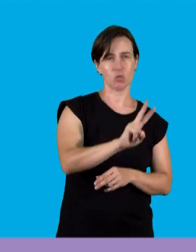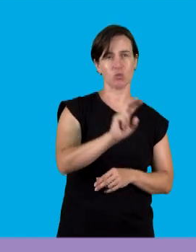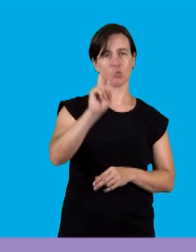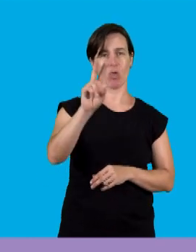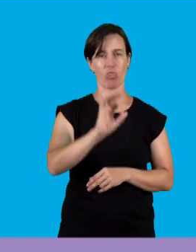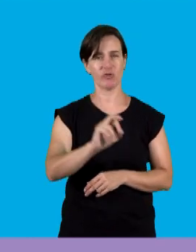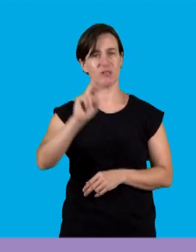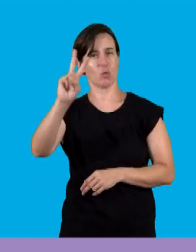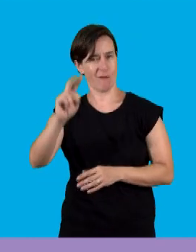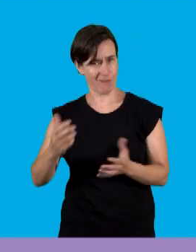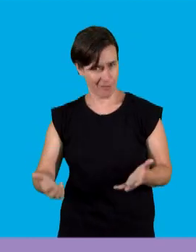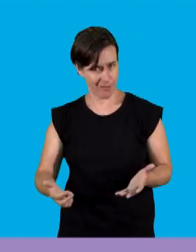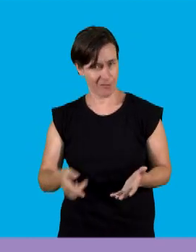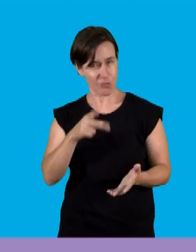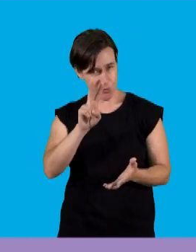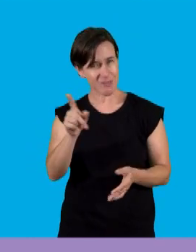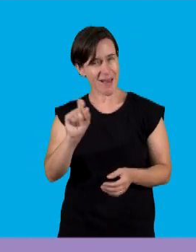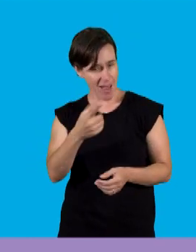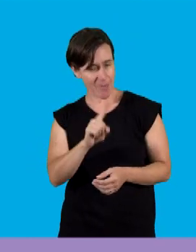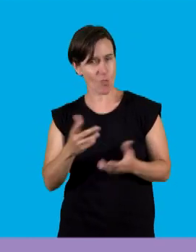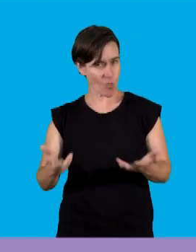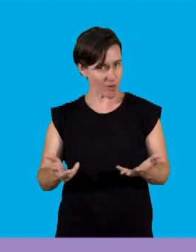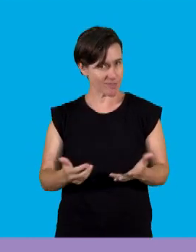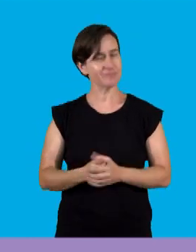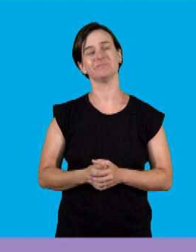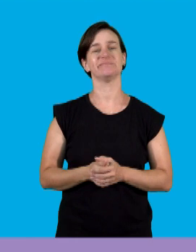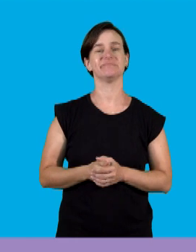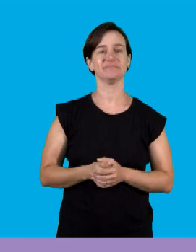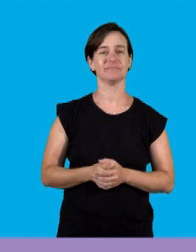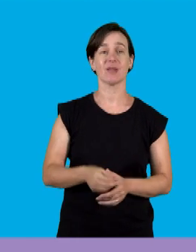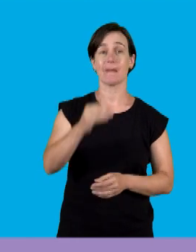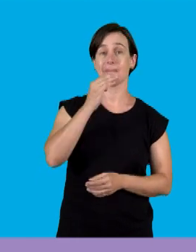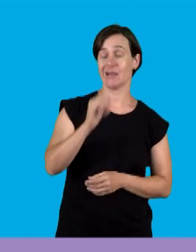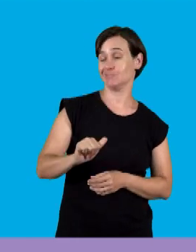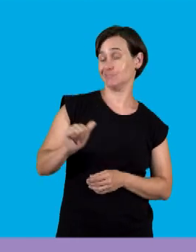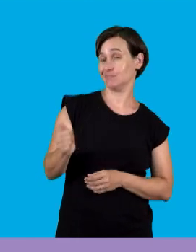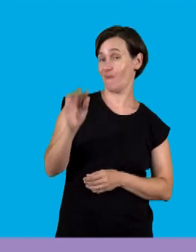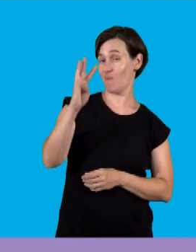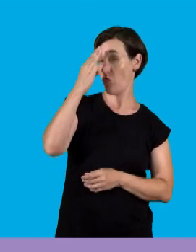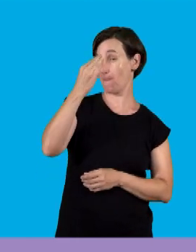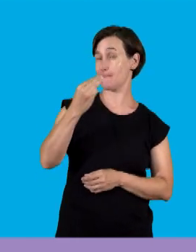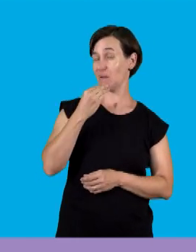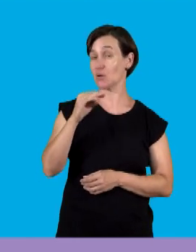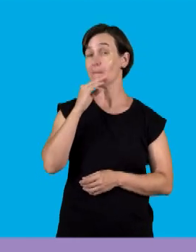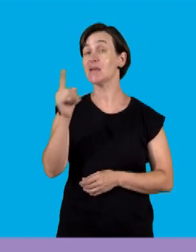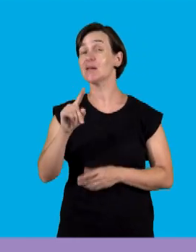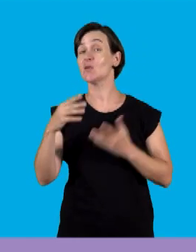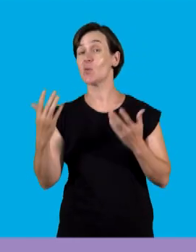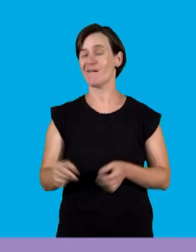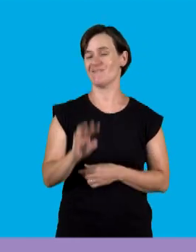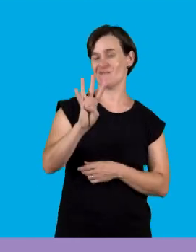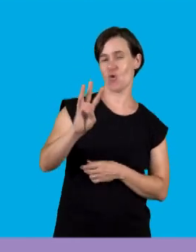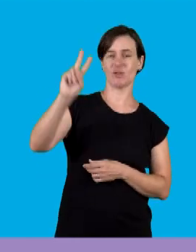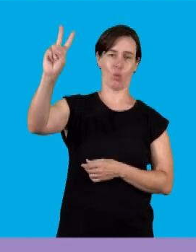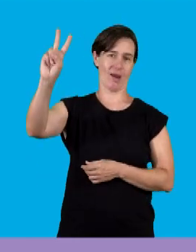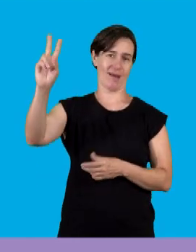on with these blocks, or this geometric pattern? Of course, in the fourth figure, we had 16,